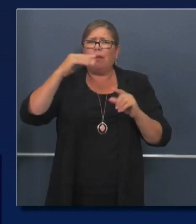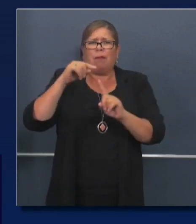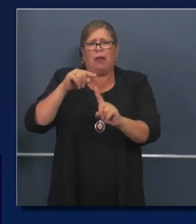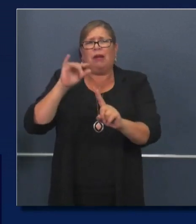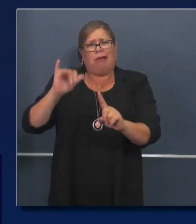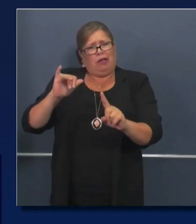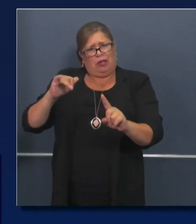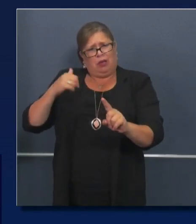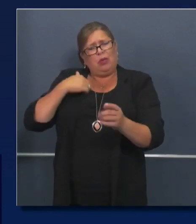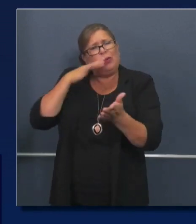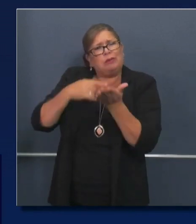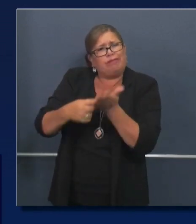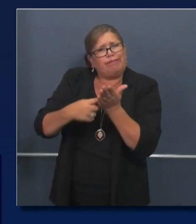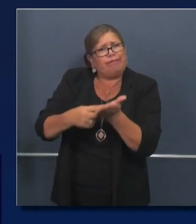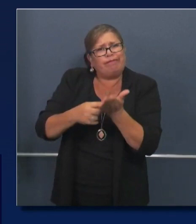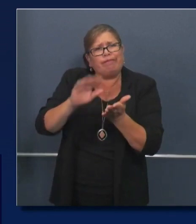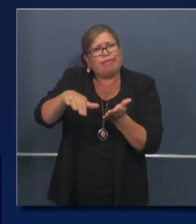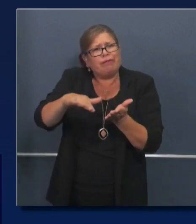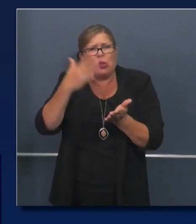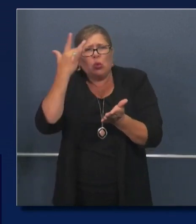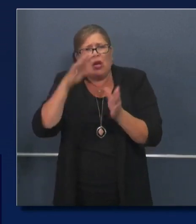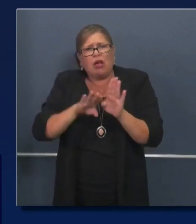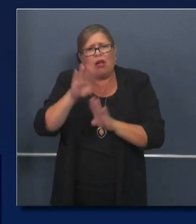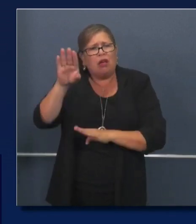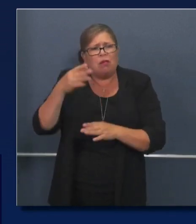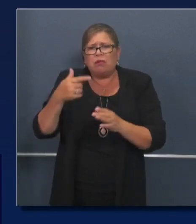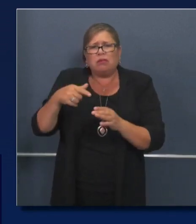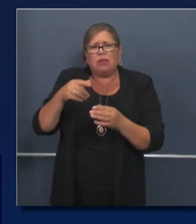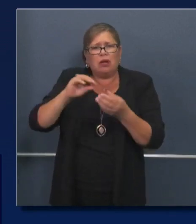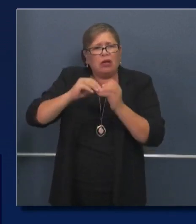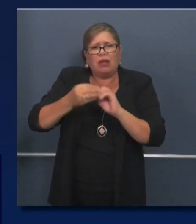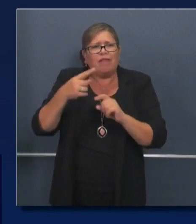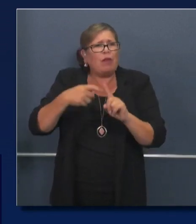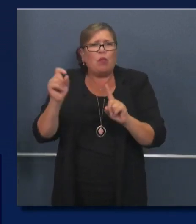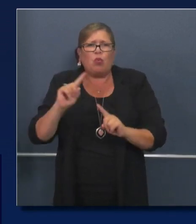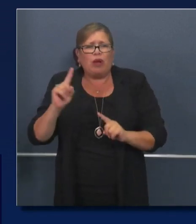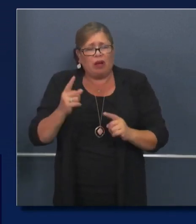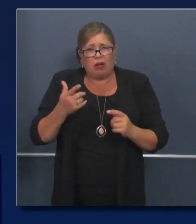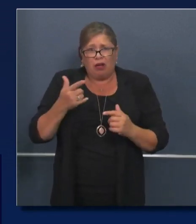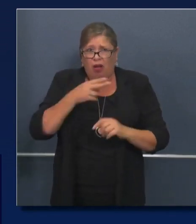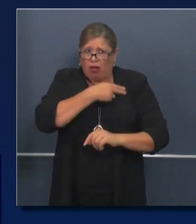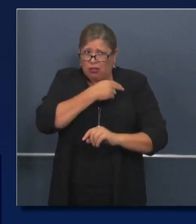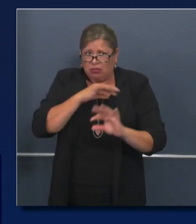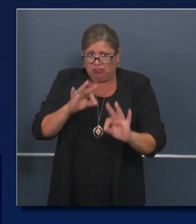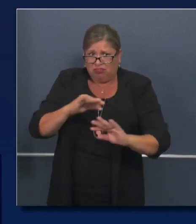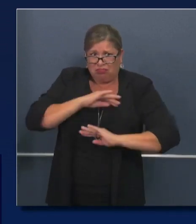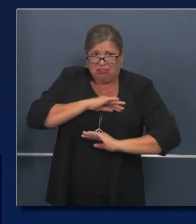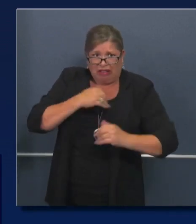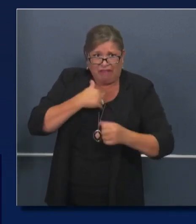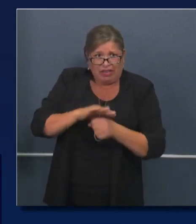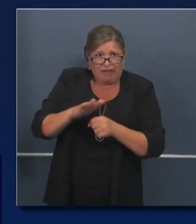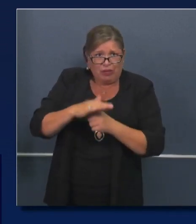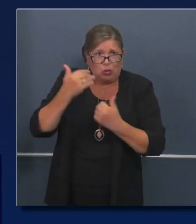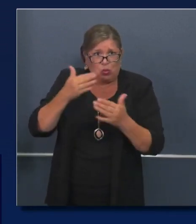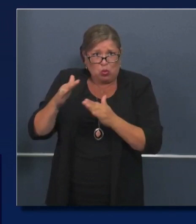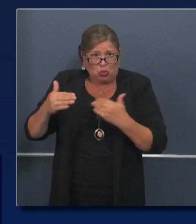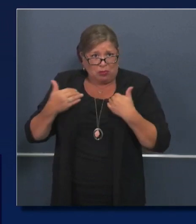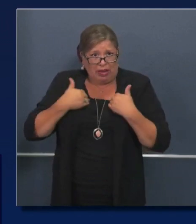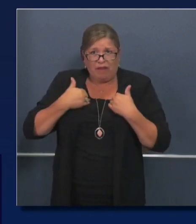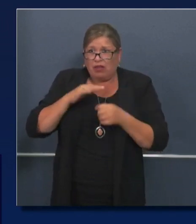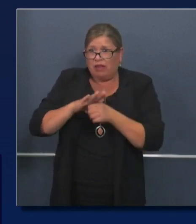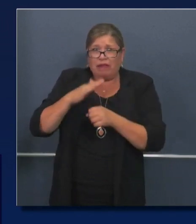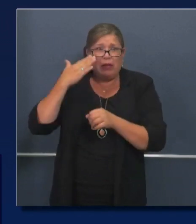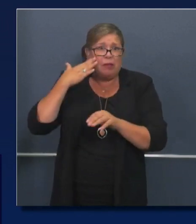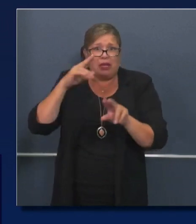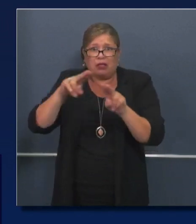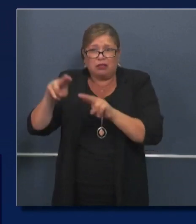work with them to understand where those cases are, ensure that the hospital capacity is strong enough to meet the need for those